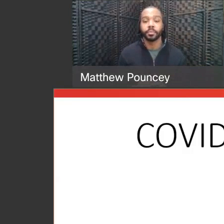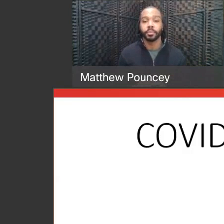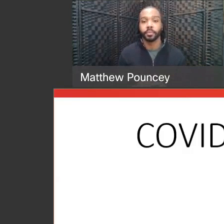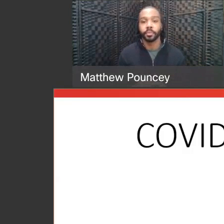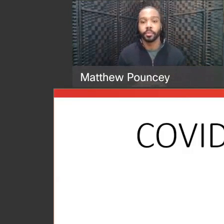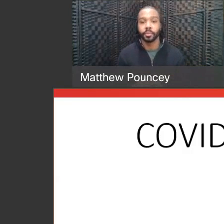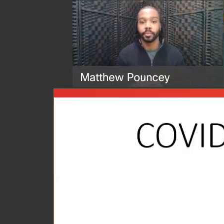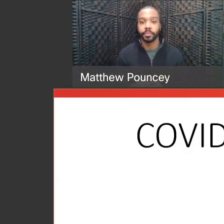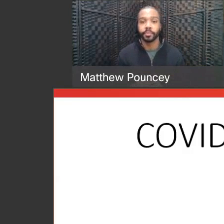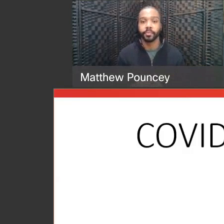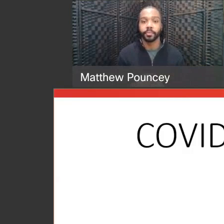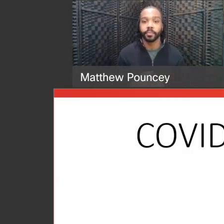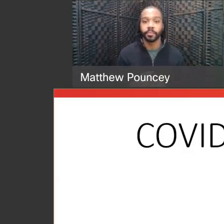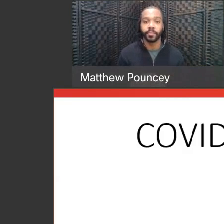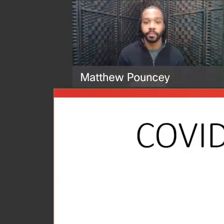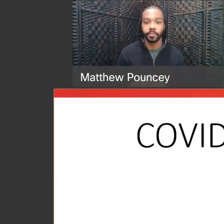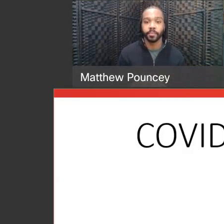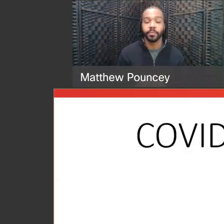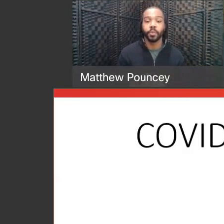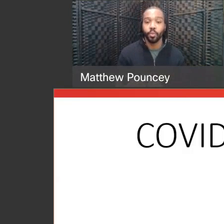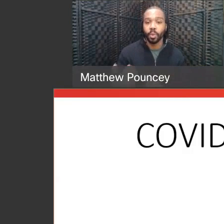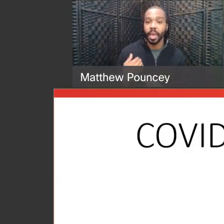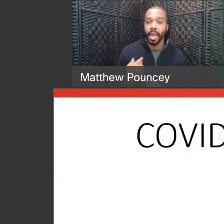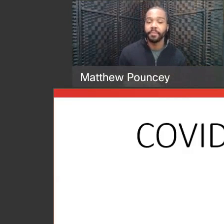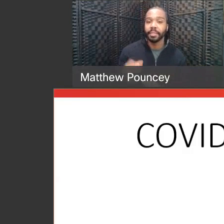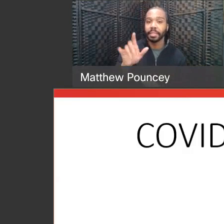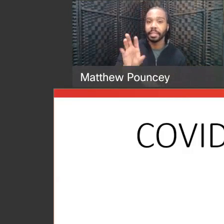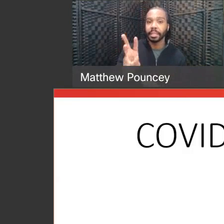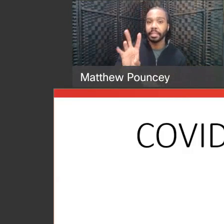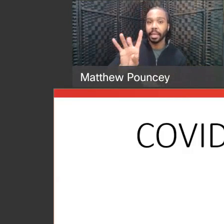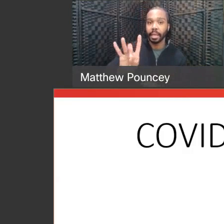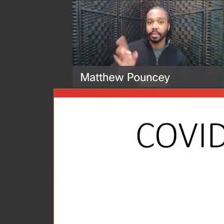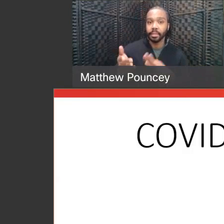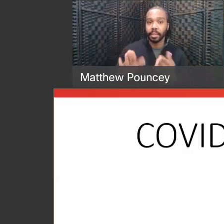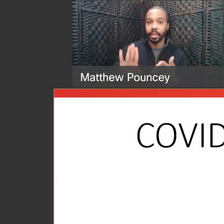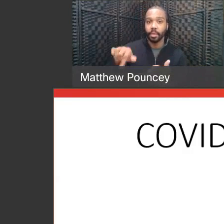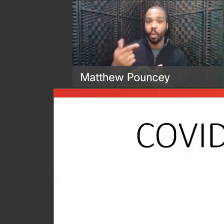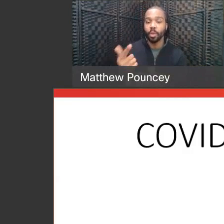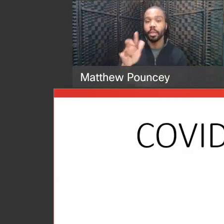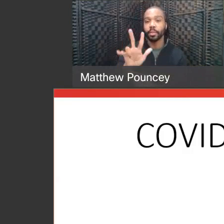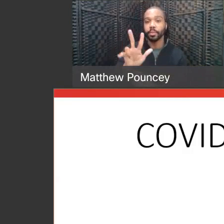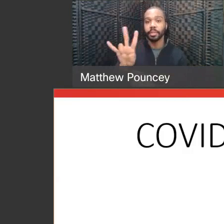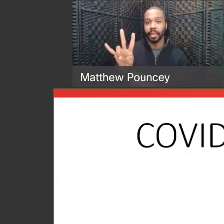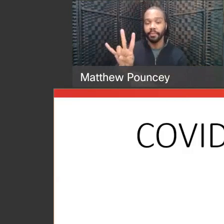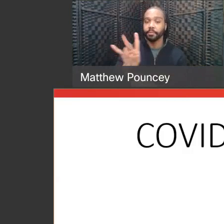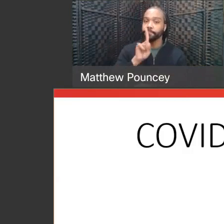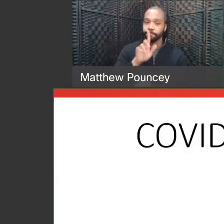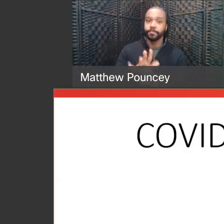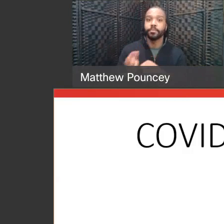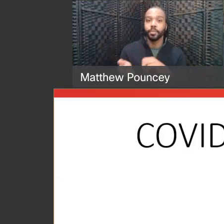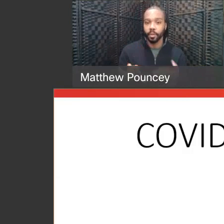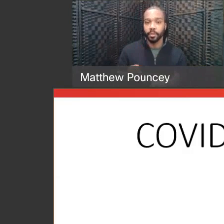We have had 68 deaths. However, only 37 of those are confirmed COVID deaths, representing